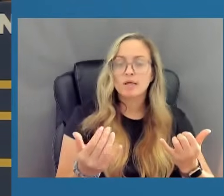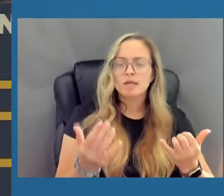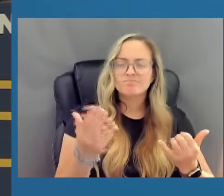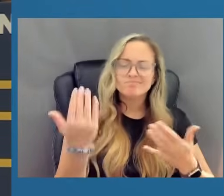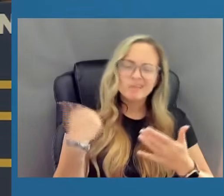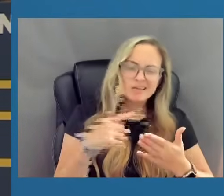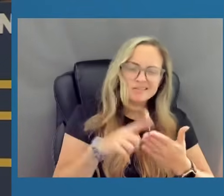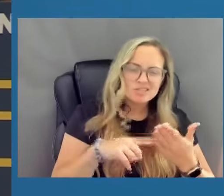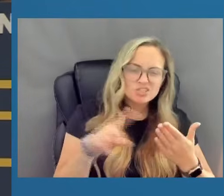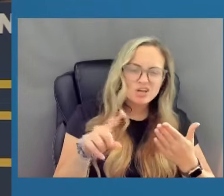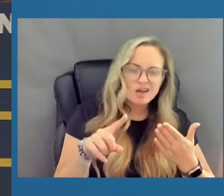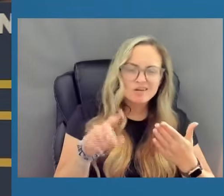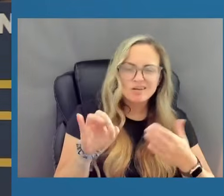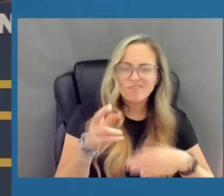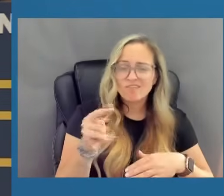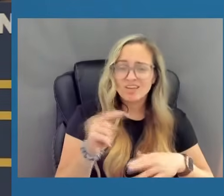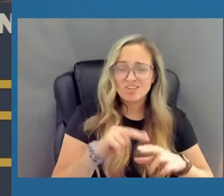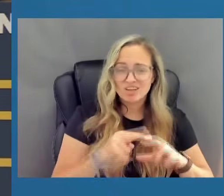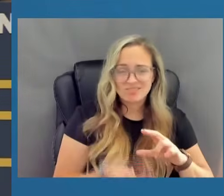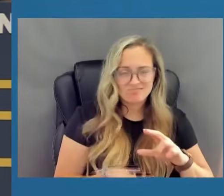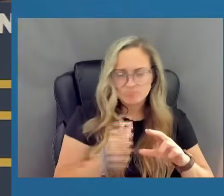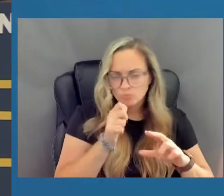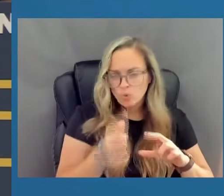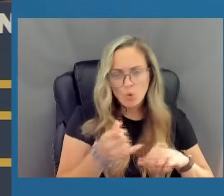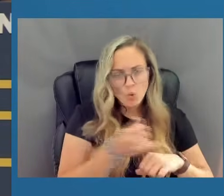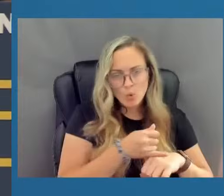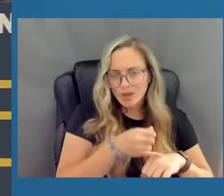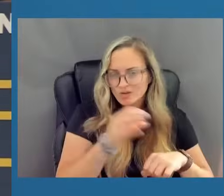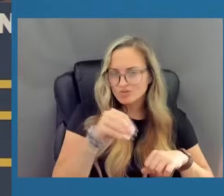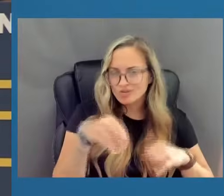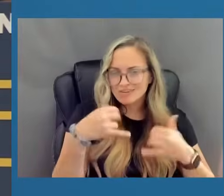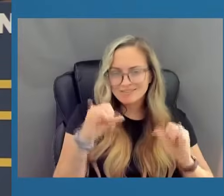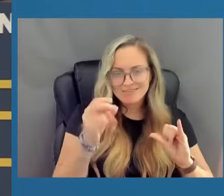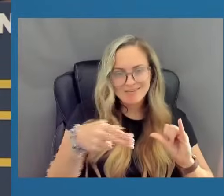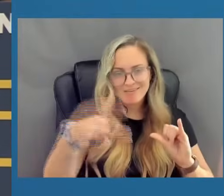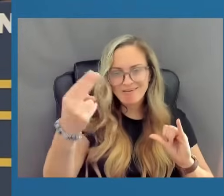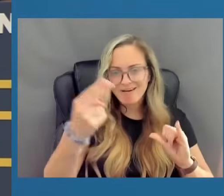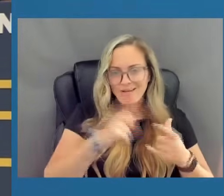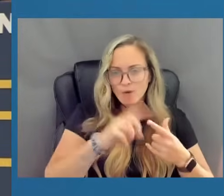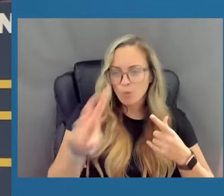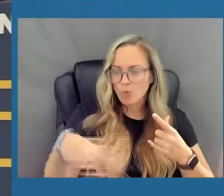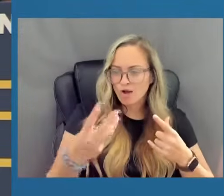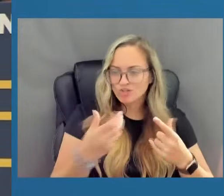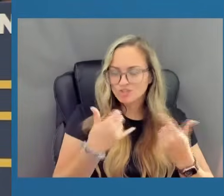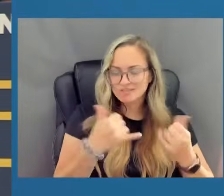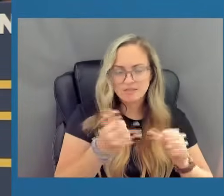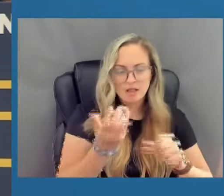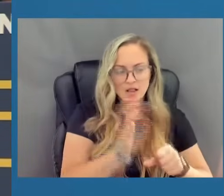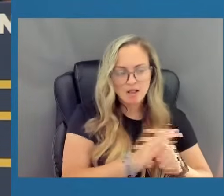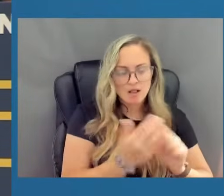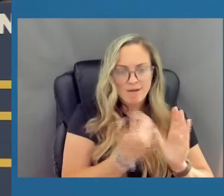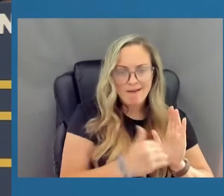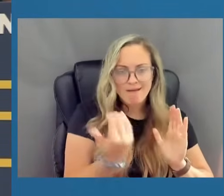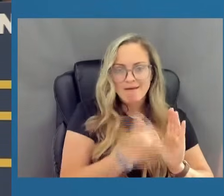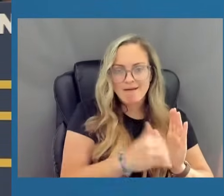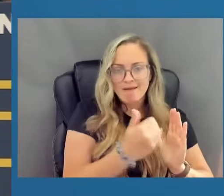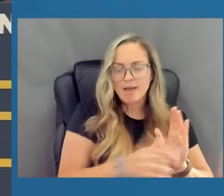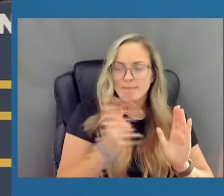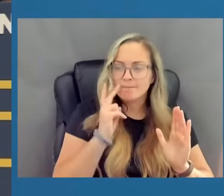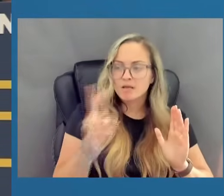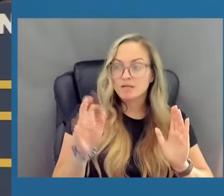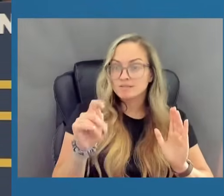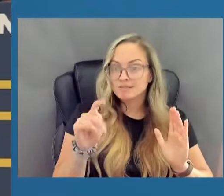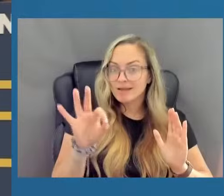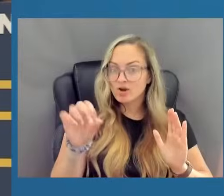inflation is not going down. Interest rates are still high. Washington is still slamming us with everything going up because of the tariffs.